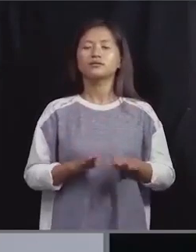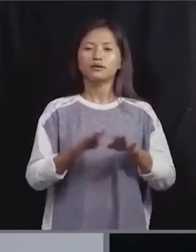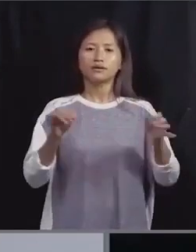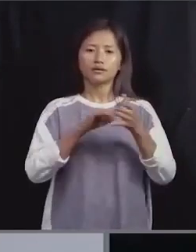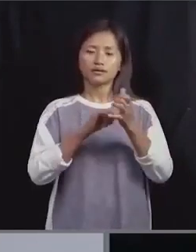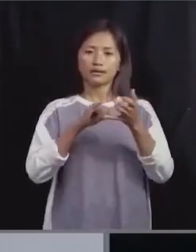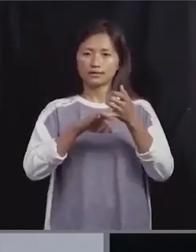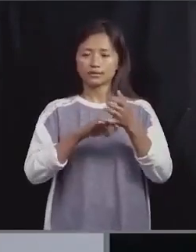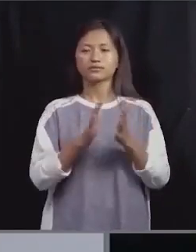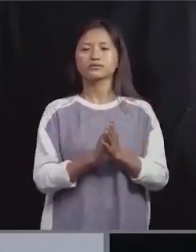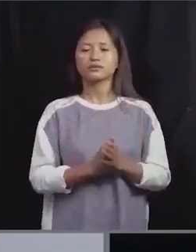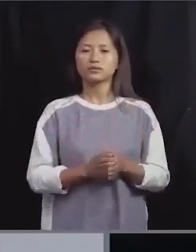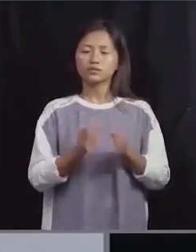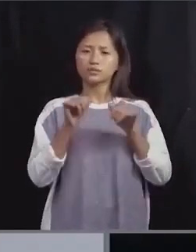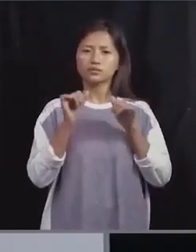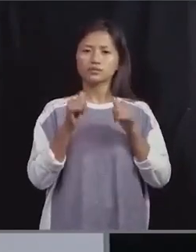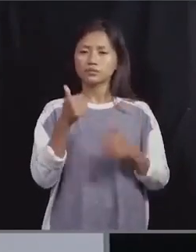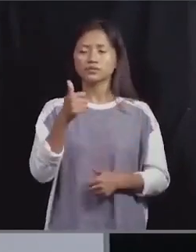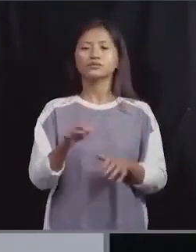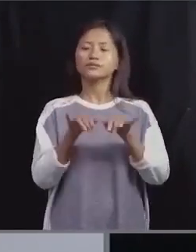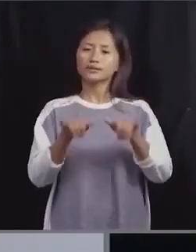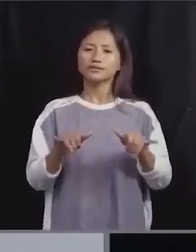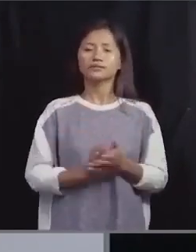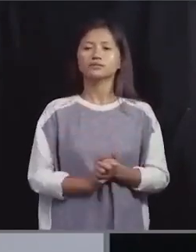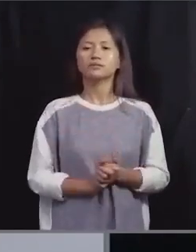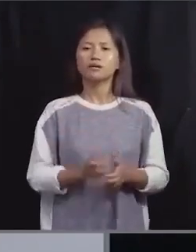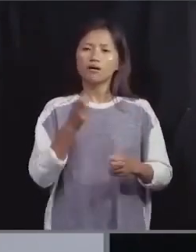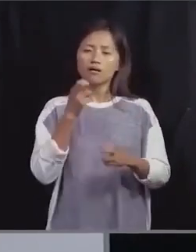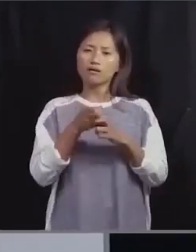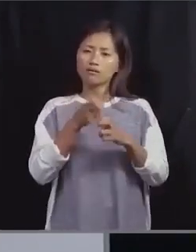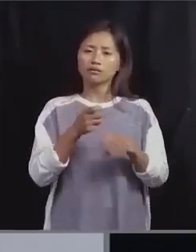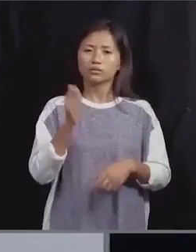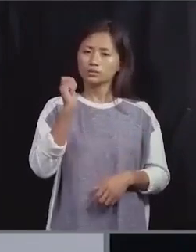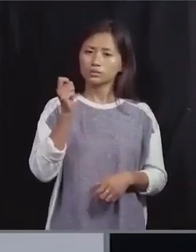Santhals, they are a good settlers. They are hardworking